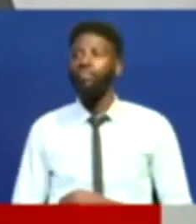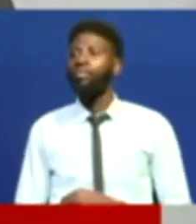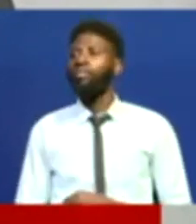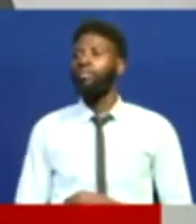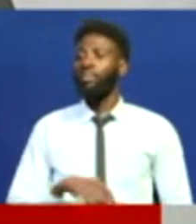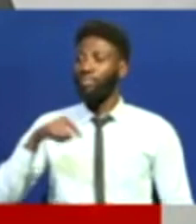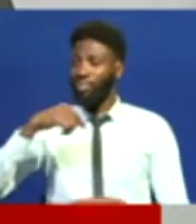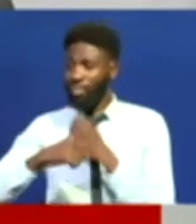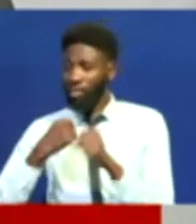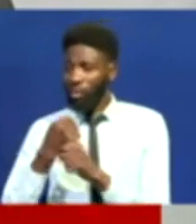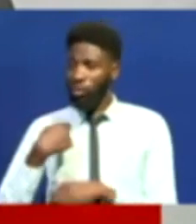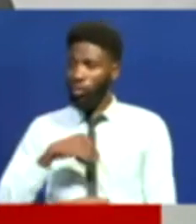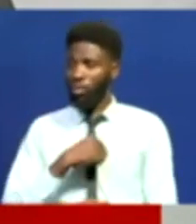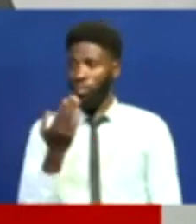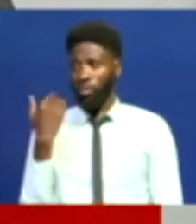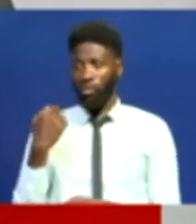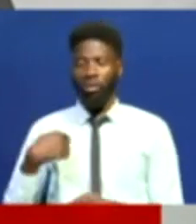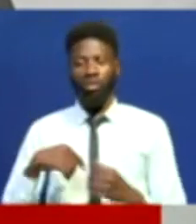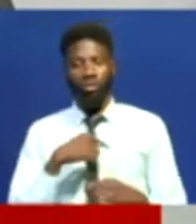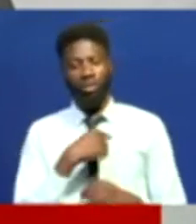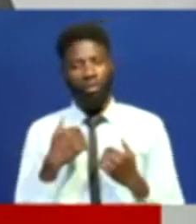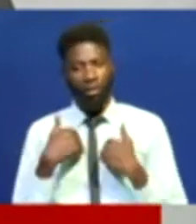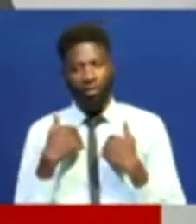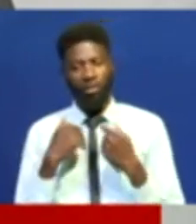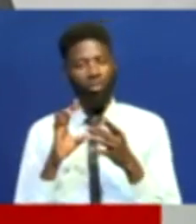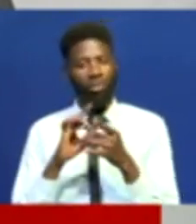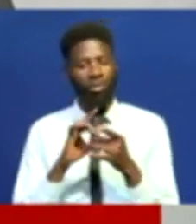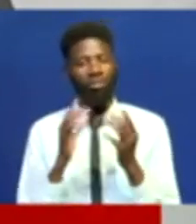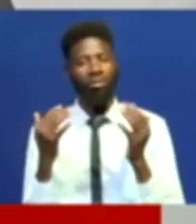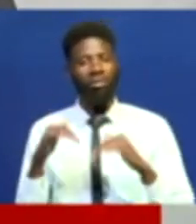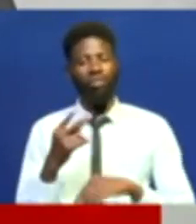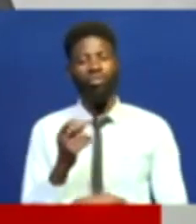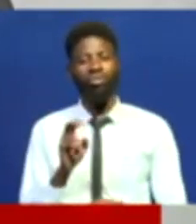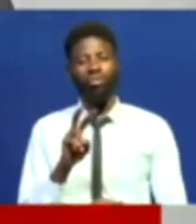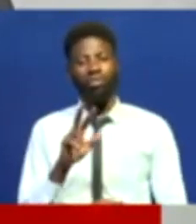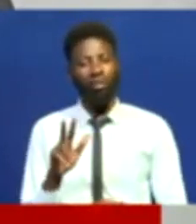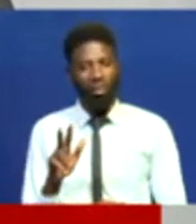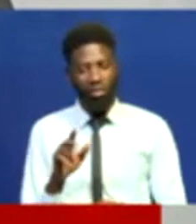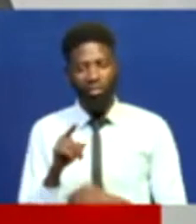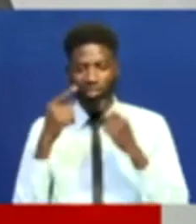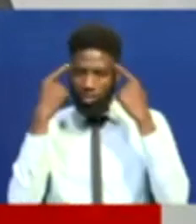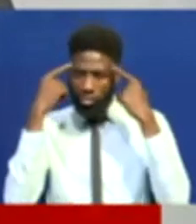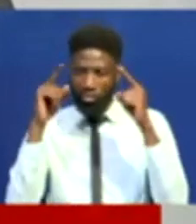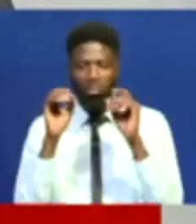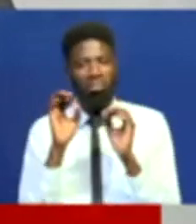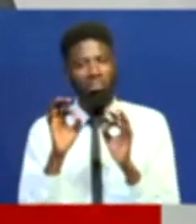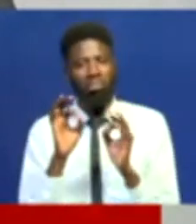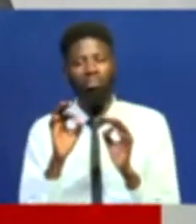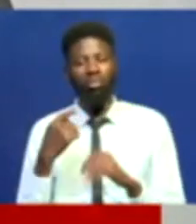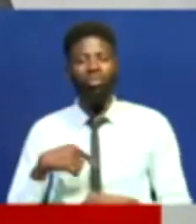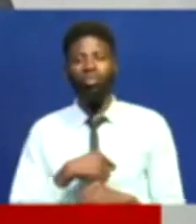This year, we did have the Connected Summit 2023, which was a huge success. Mm-hmm. We had